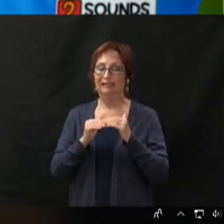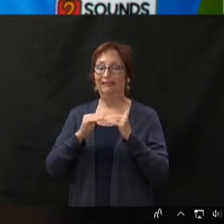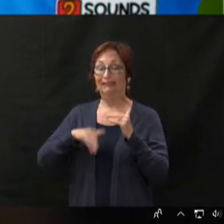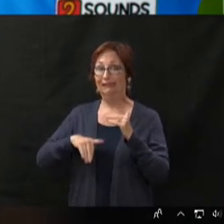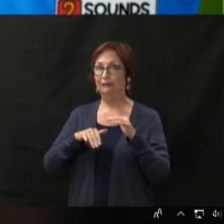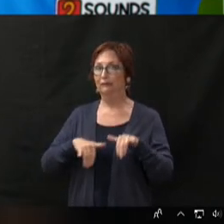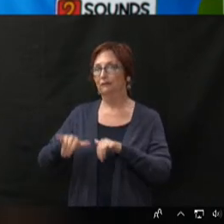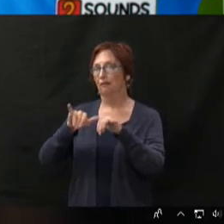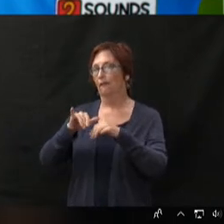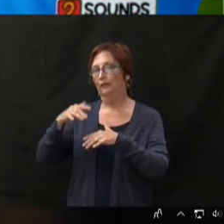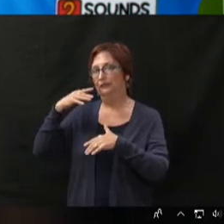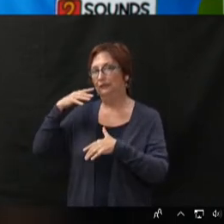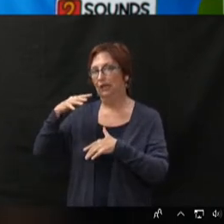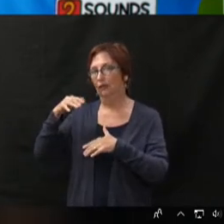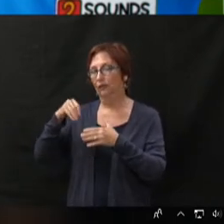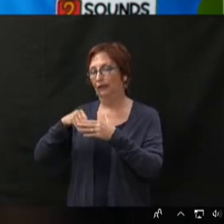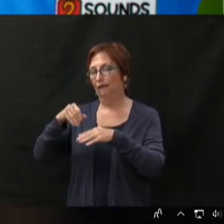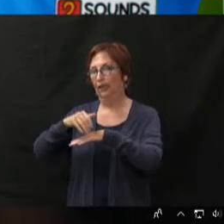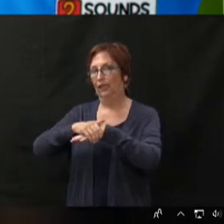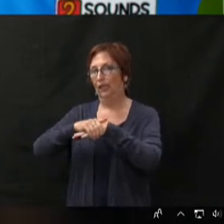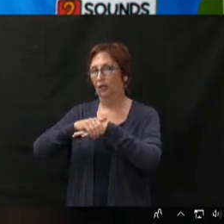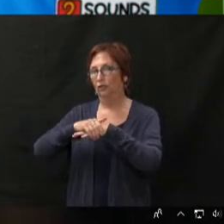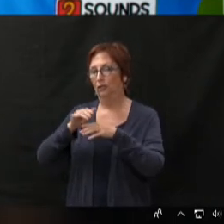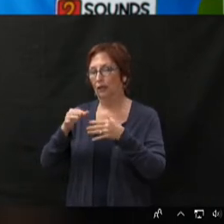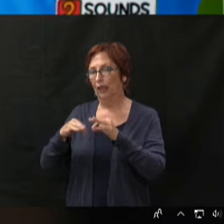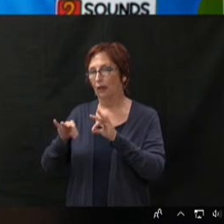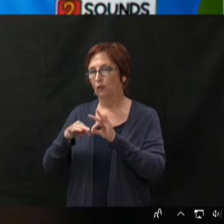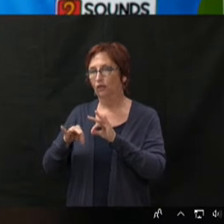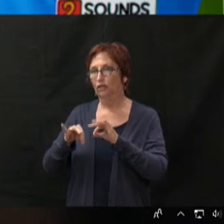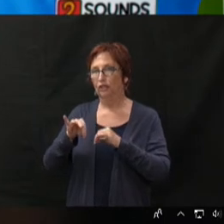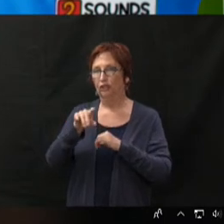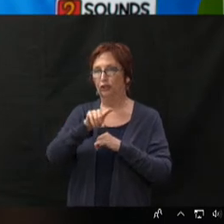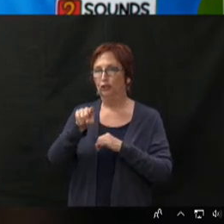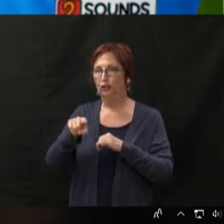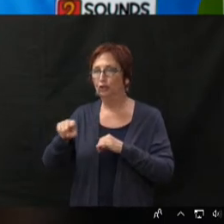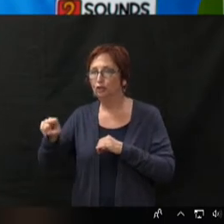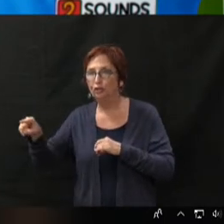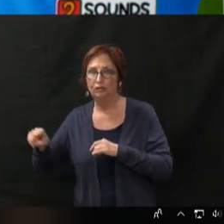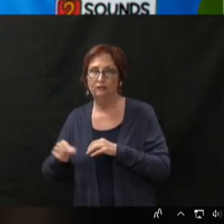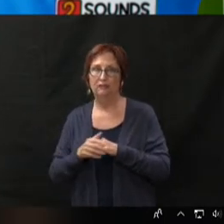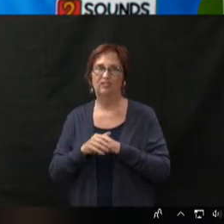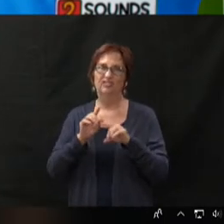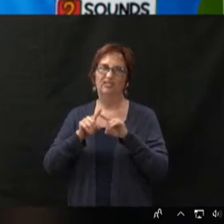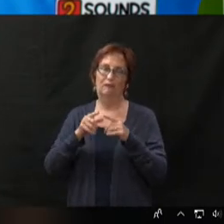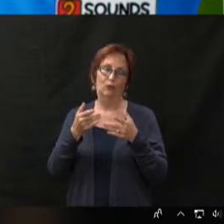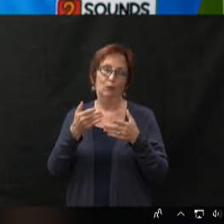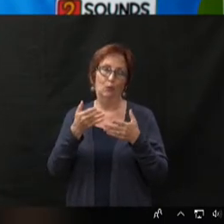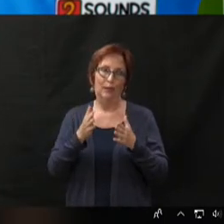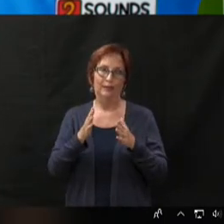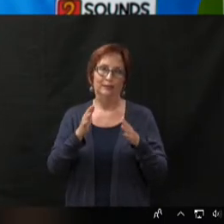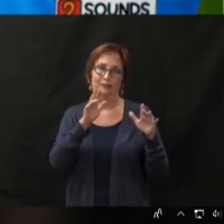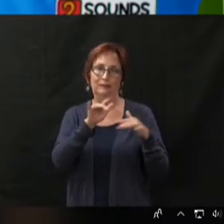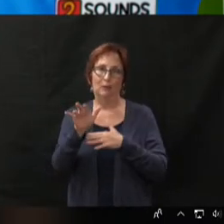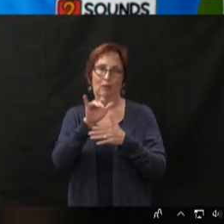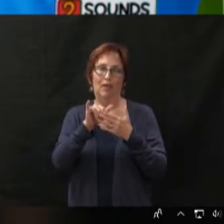in the English language, which was zh. You can say that. And there's different ways to spell that. That's kind of higher level.